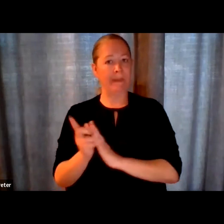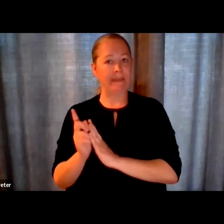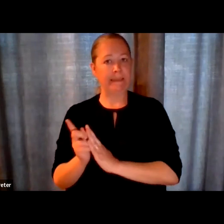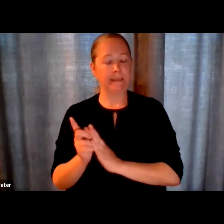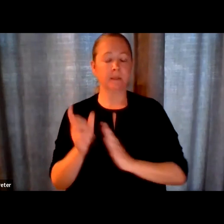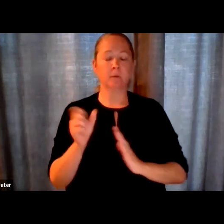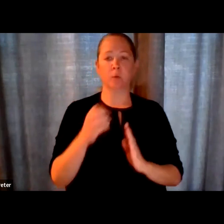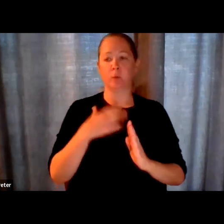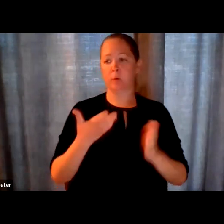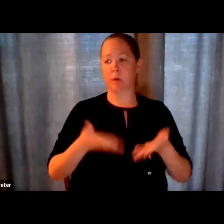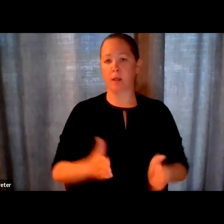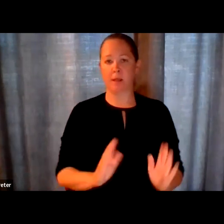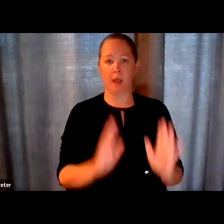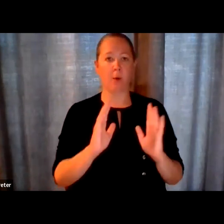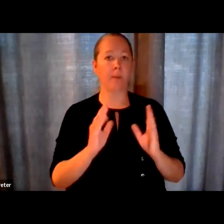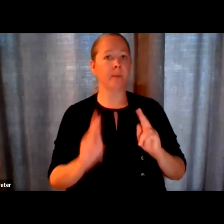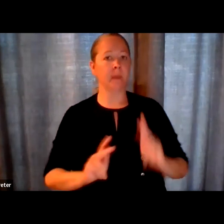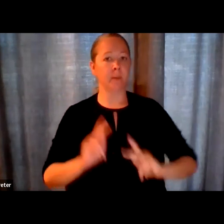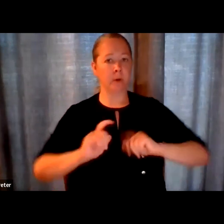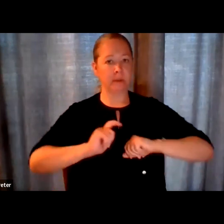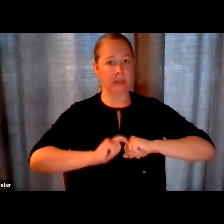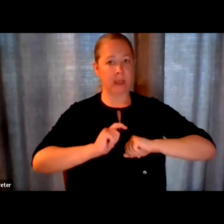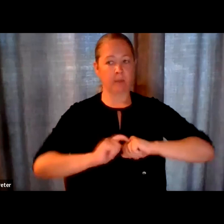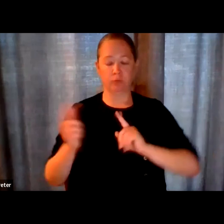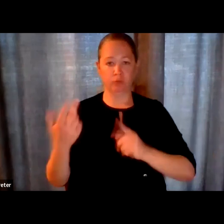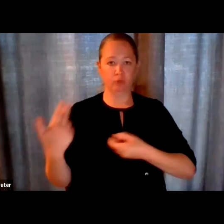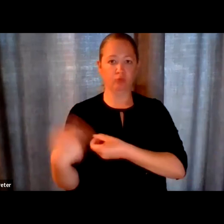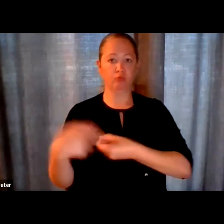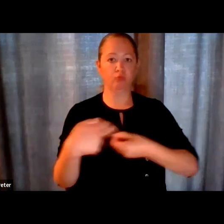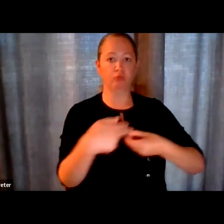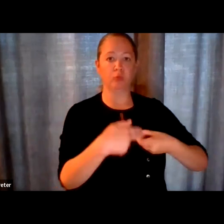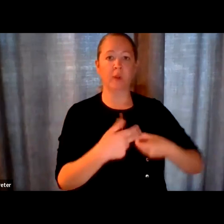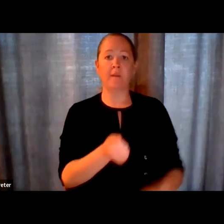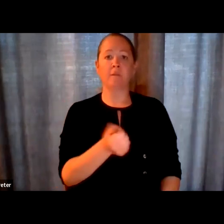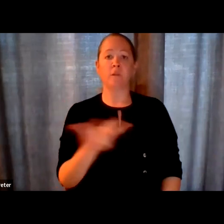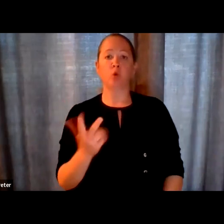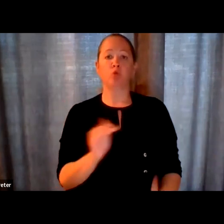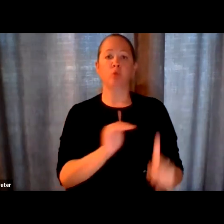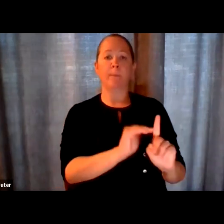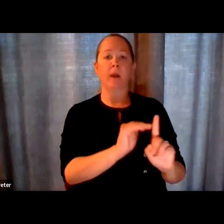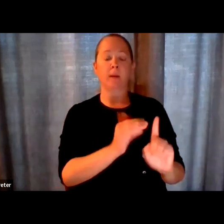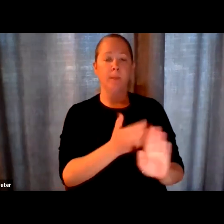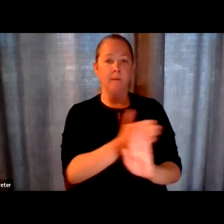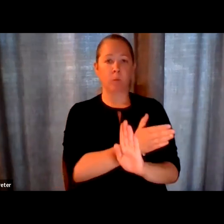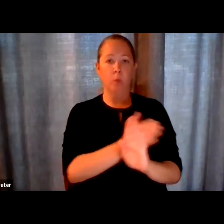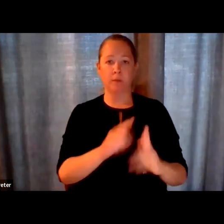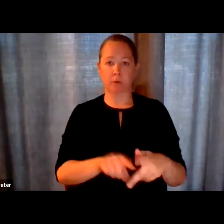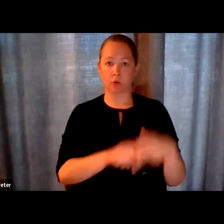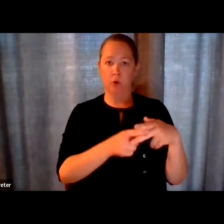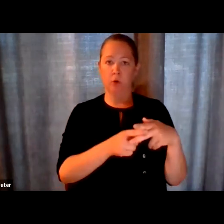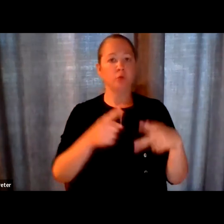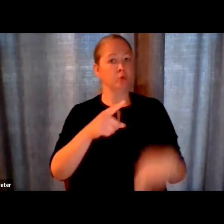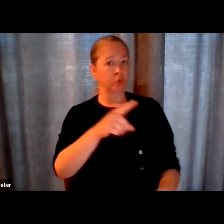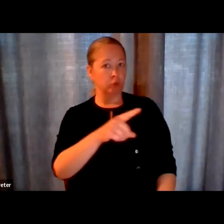give folks a chance to join. A few reminders before we get started. You should